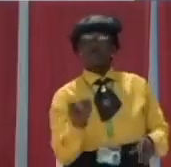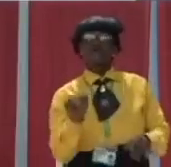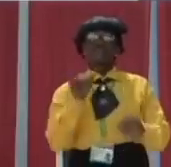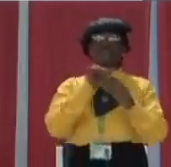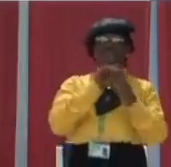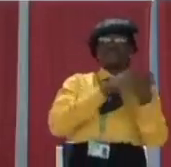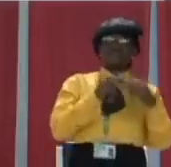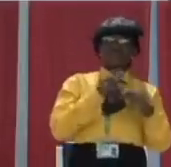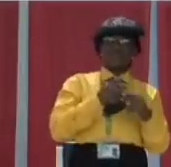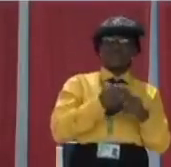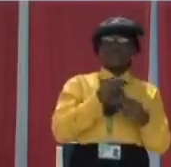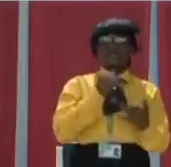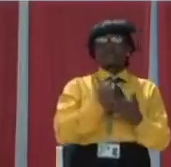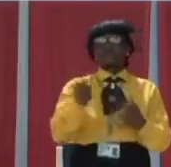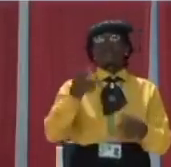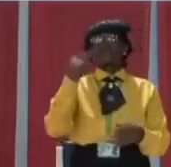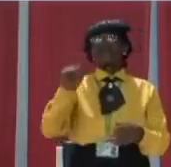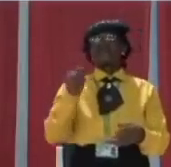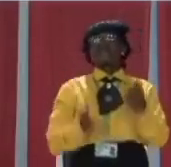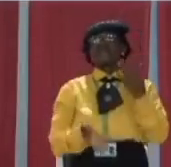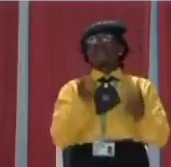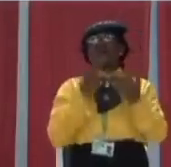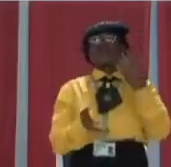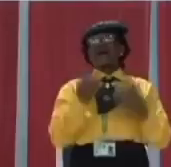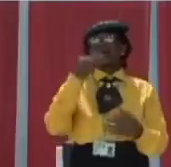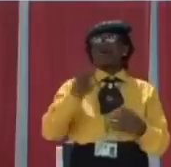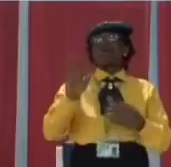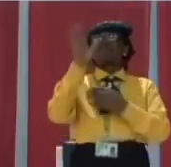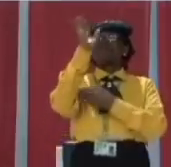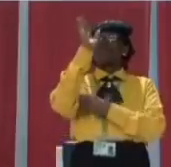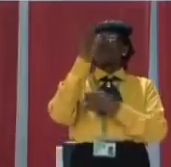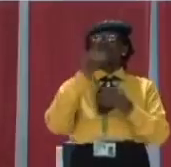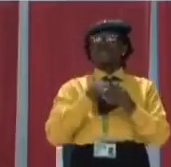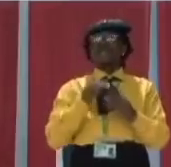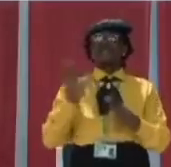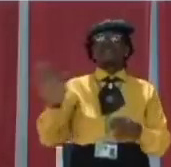The fire of God in your life will never go out.